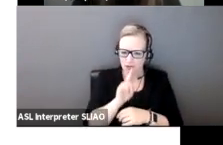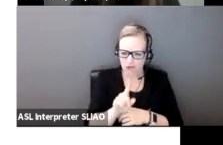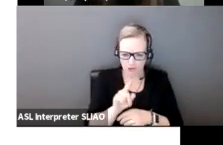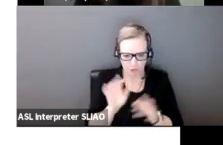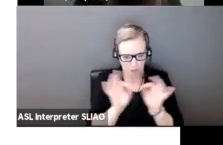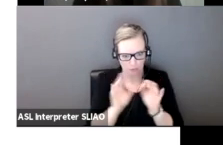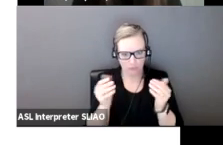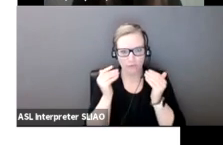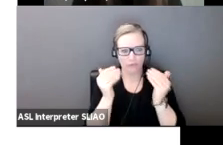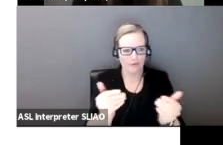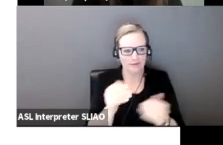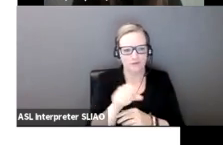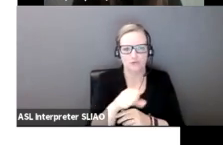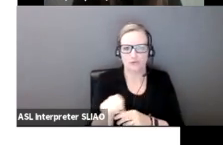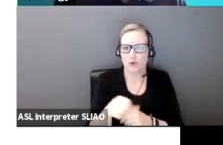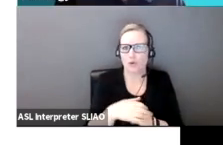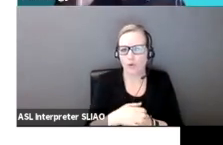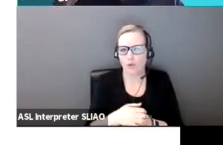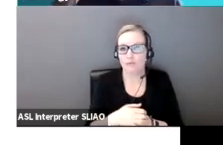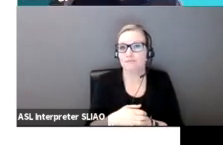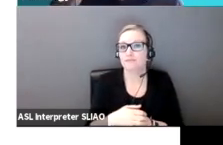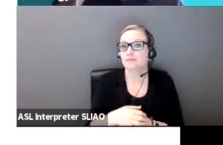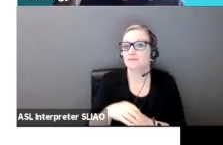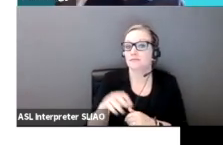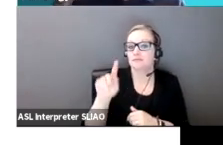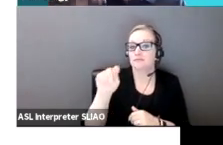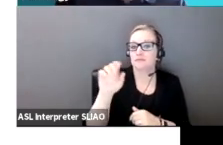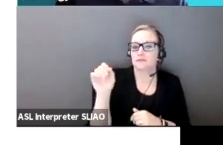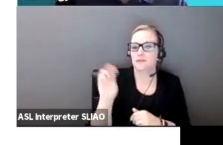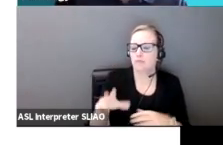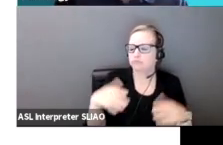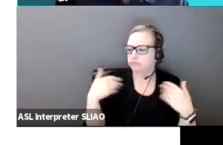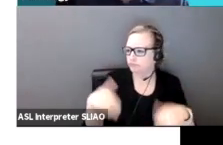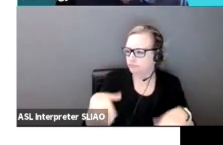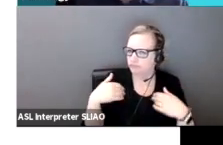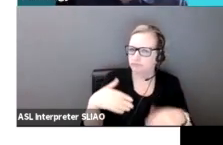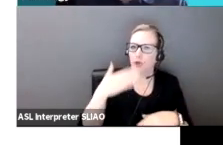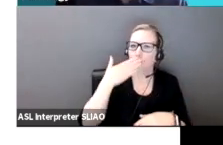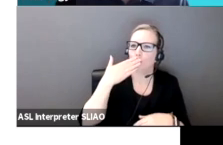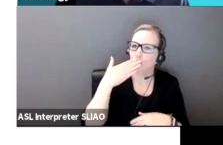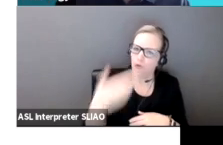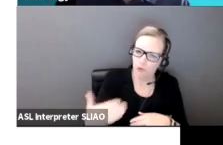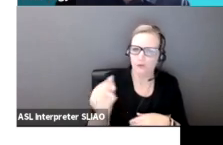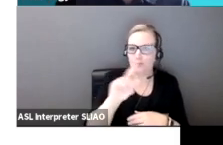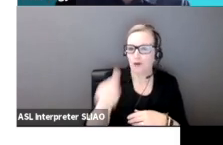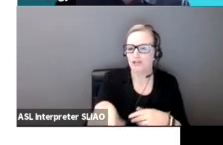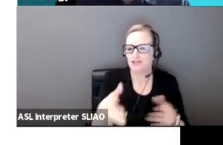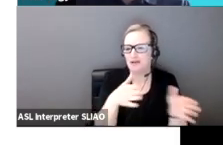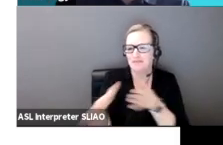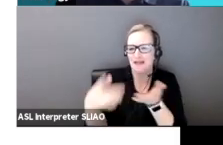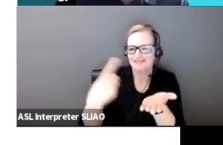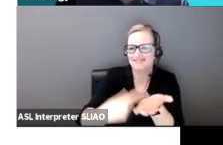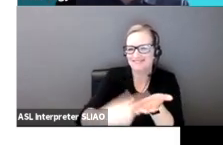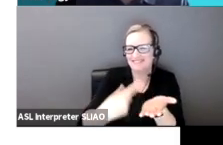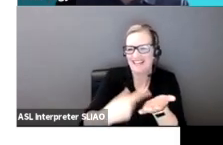financials? That is a great question, and it's covered in an upcoming slide. So I will ask